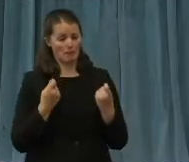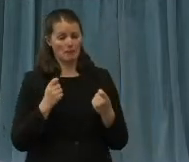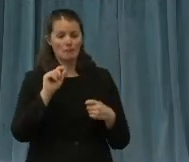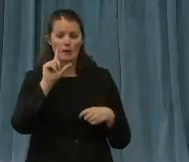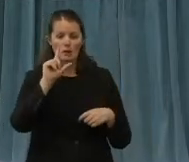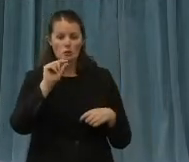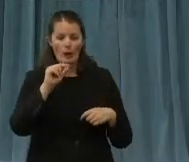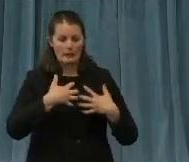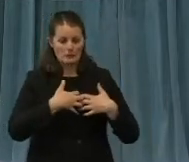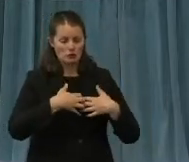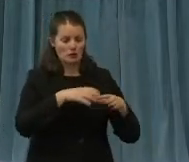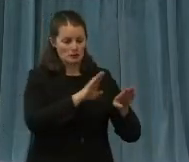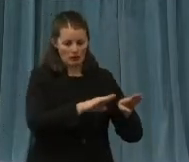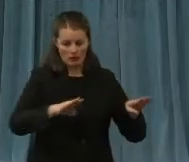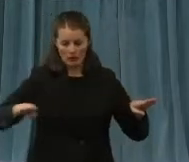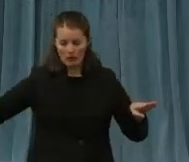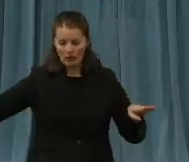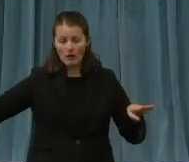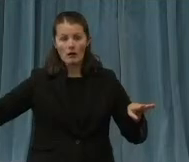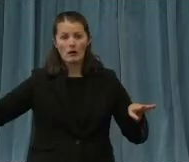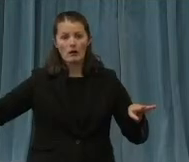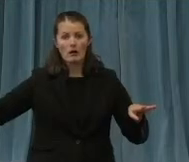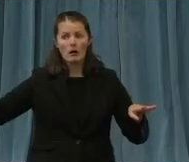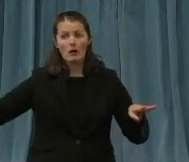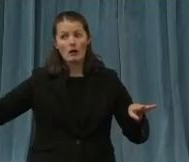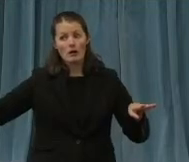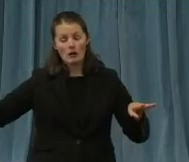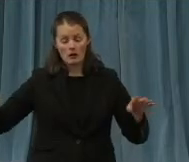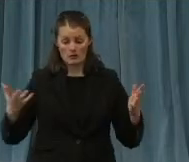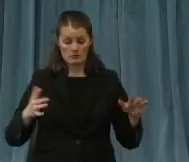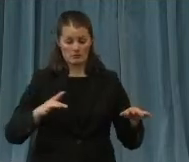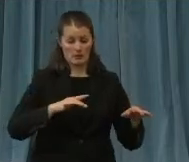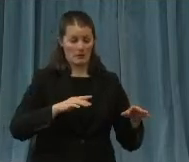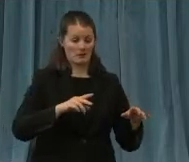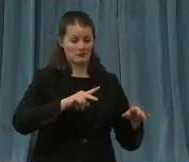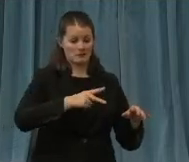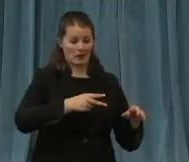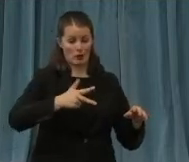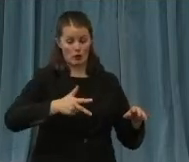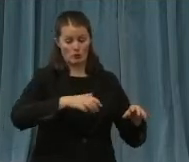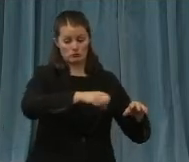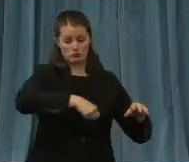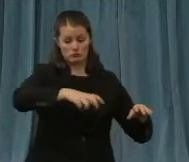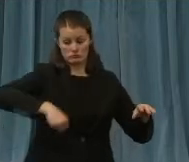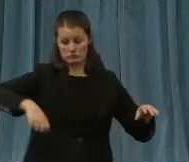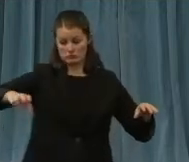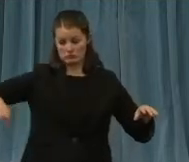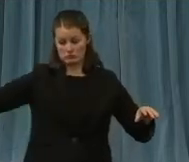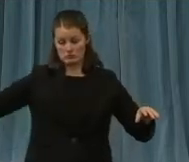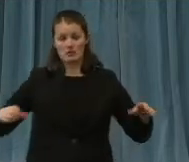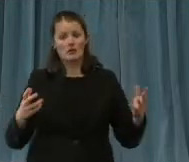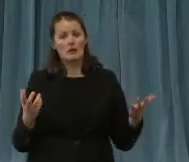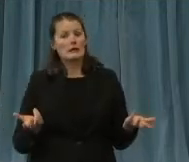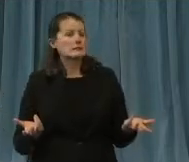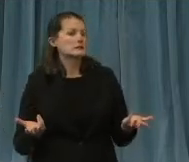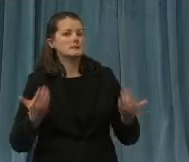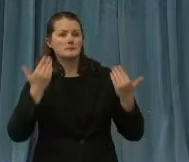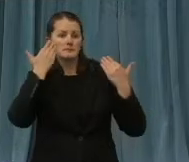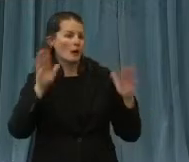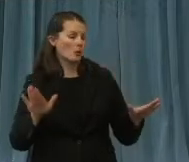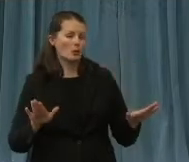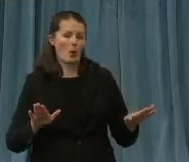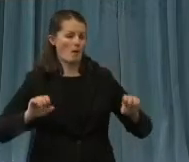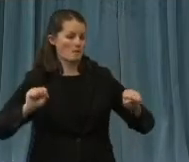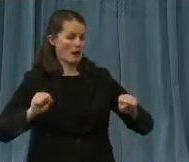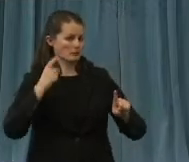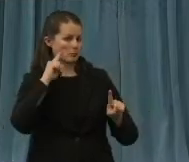lined up, maybe you could cut out every second or third one. I don't know. But that's what I've got. I've known Michael a long